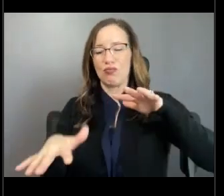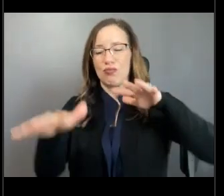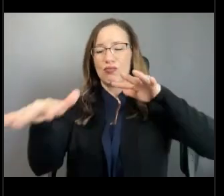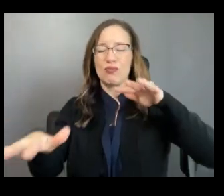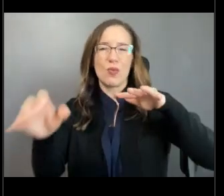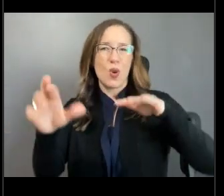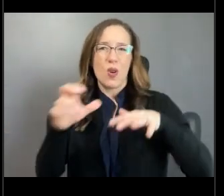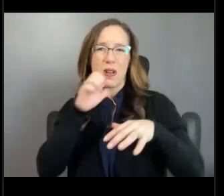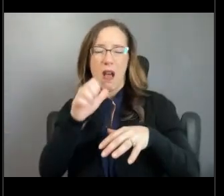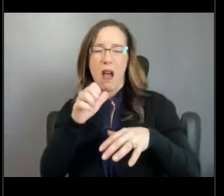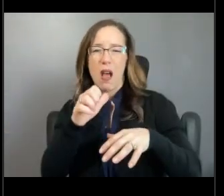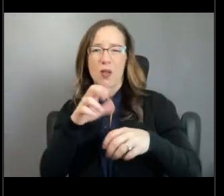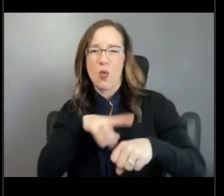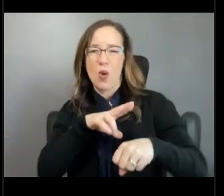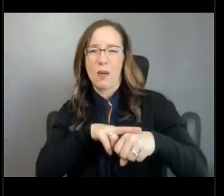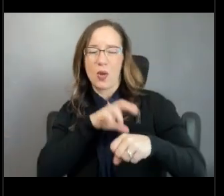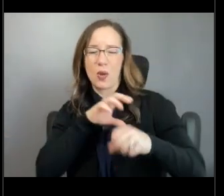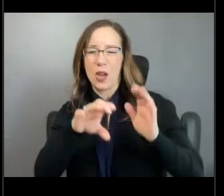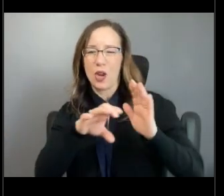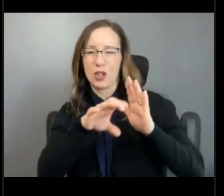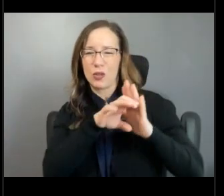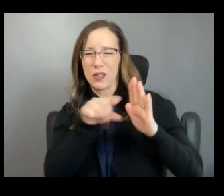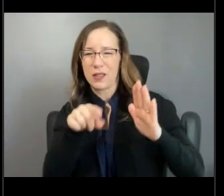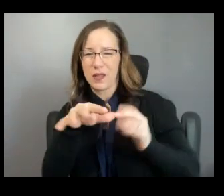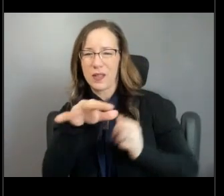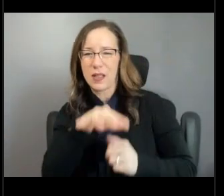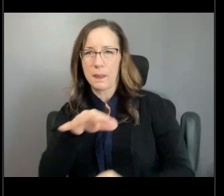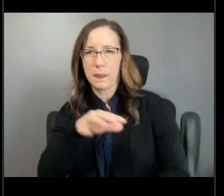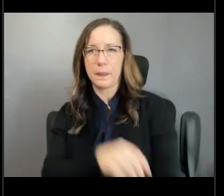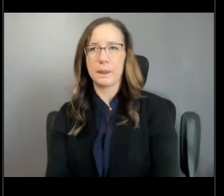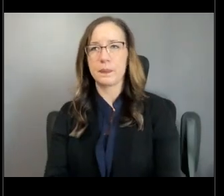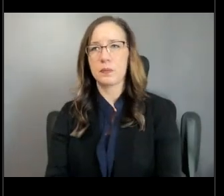unusual characteristics of the site.